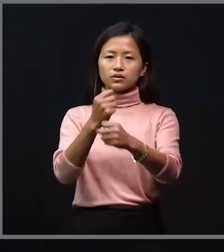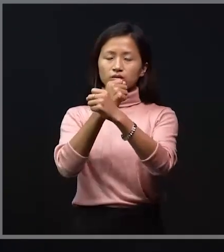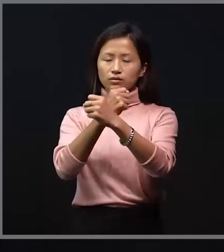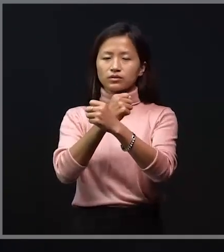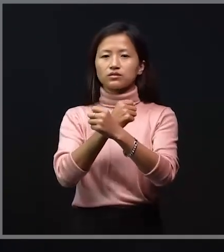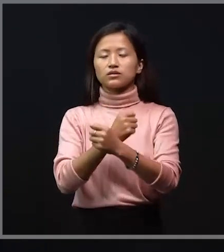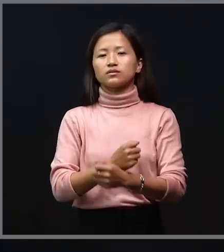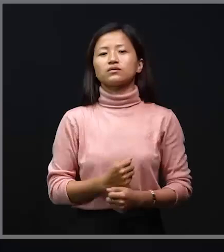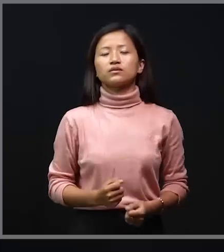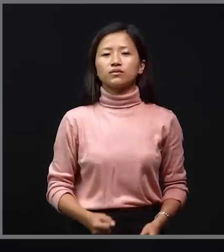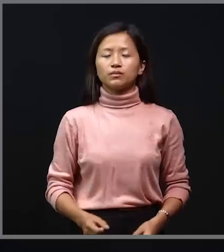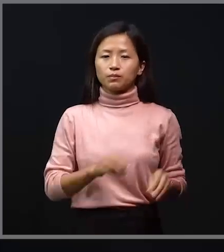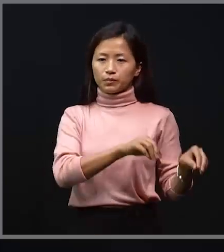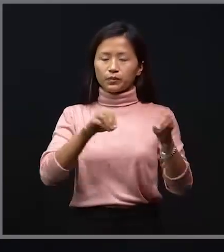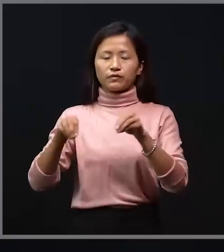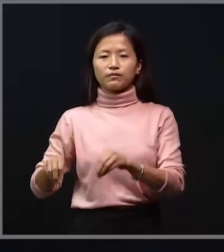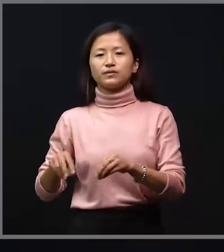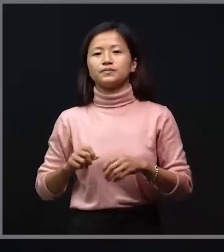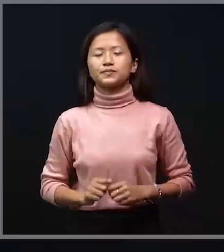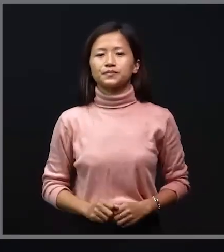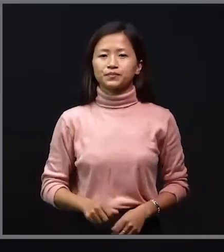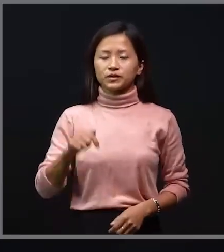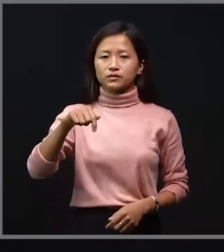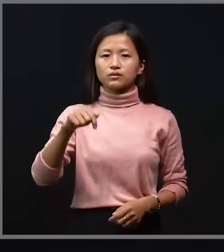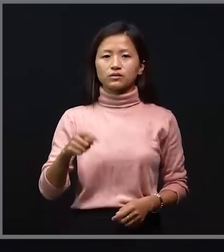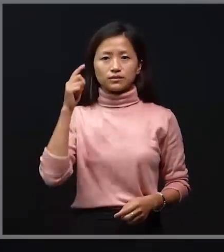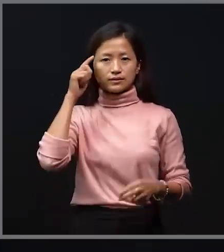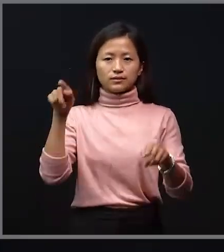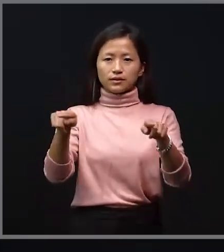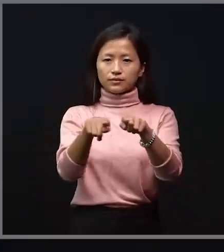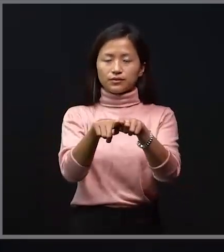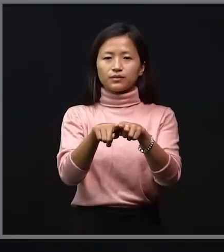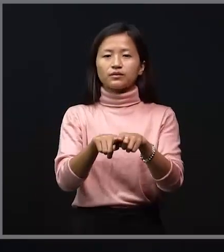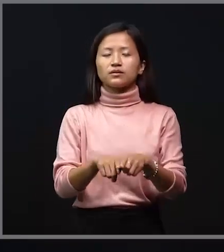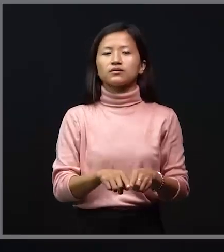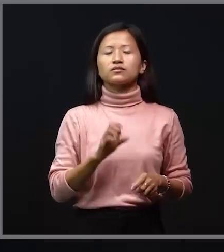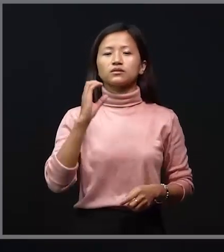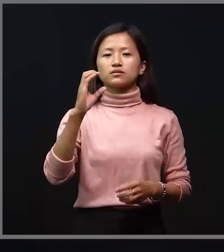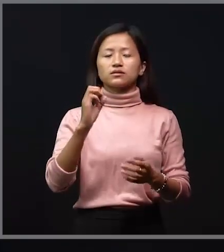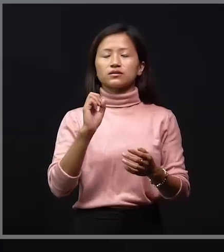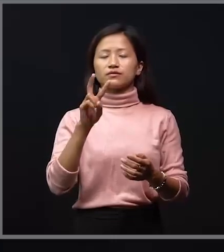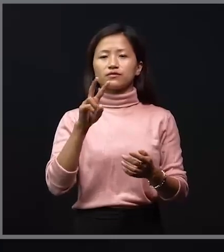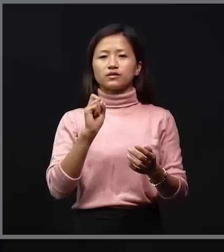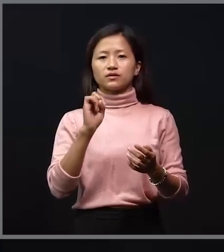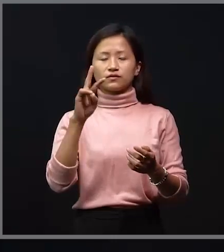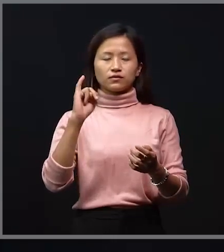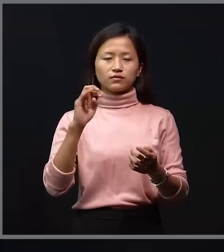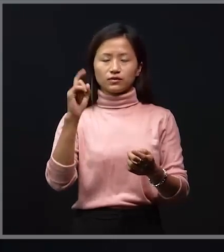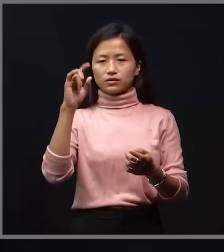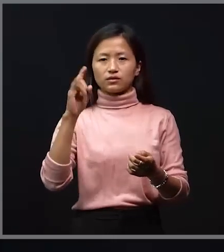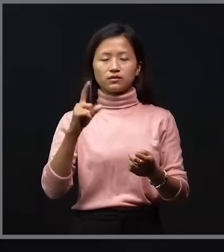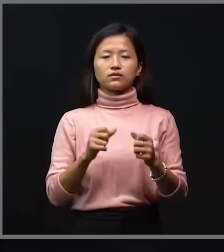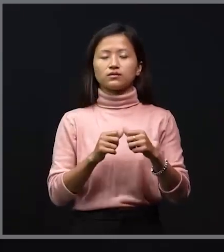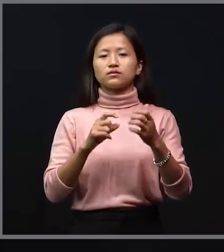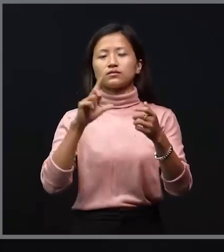during the movement. Okay, so this was the agreement, and this is how the civil disobedience movement came to an